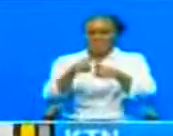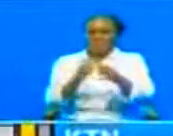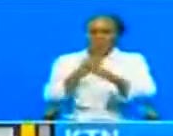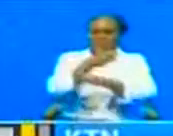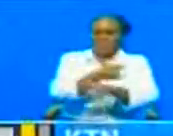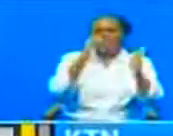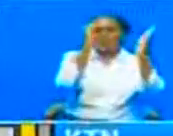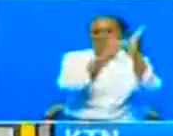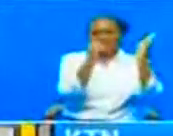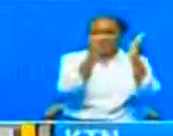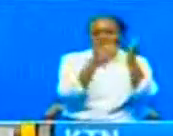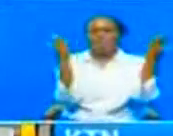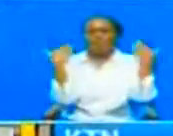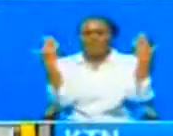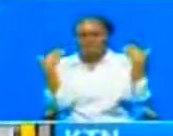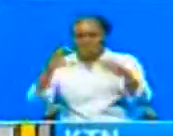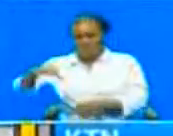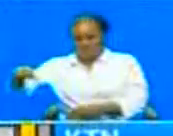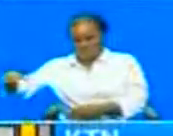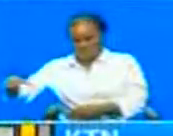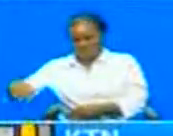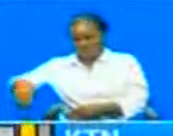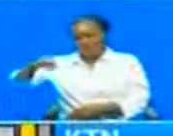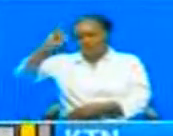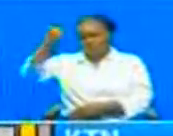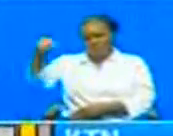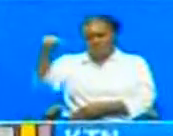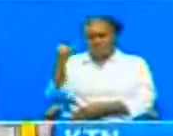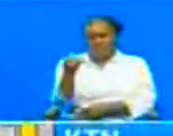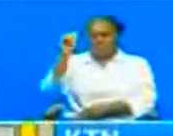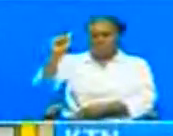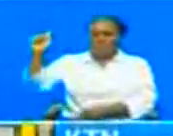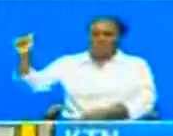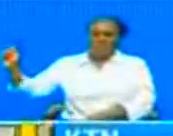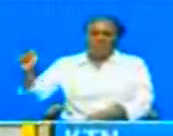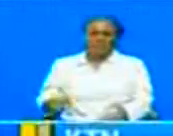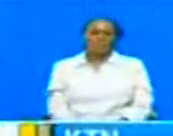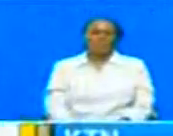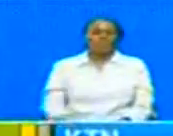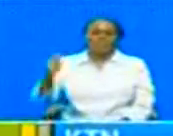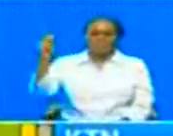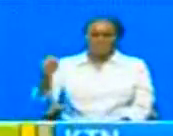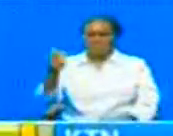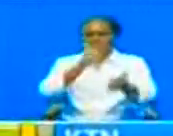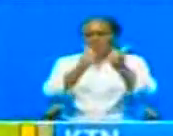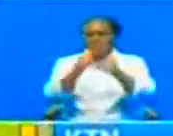Machakos, Laikipi and Meru counties. Hassan Juma, KTN Sports.